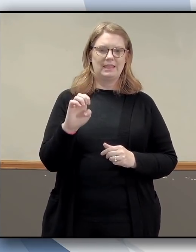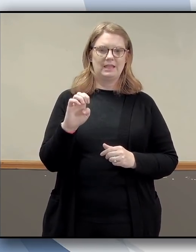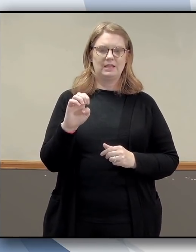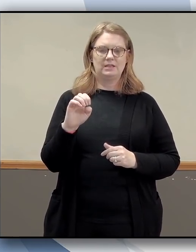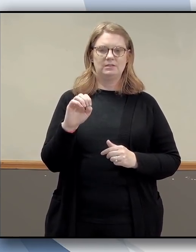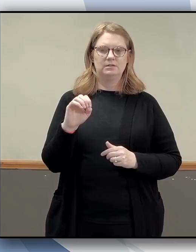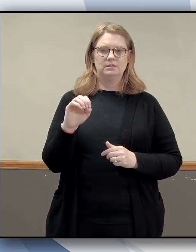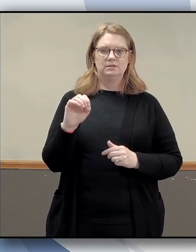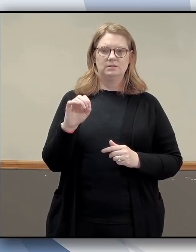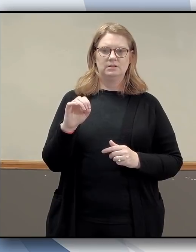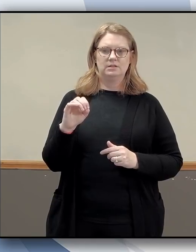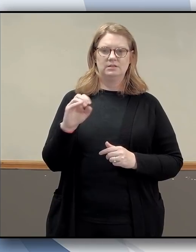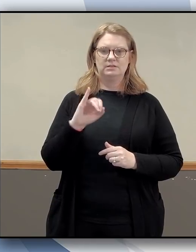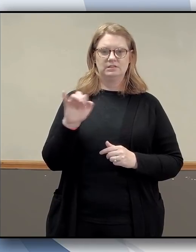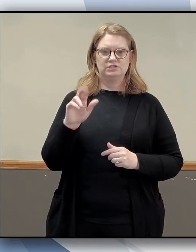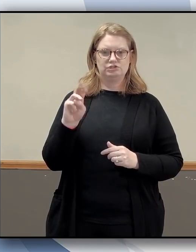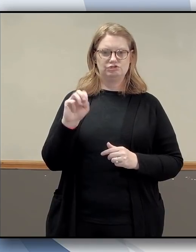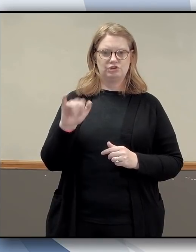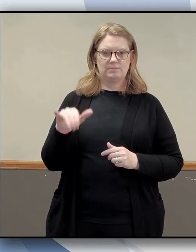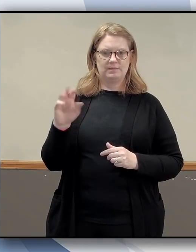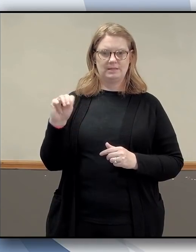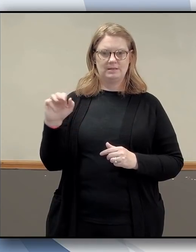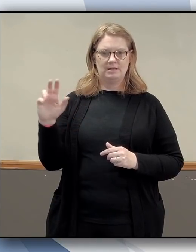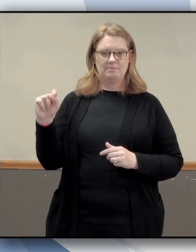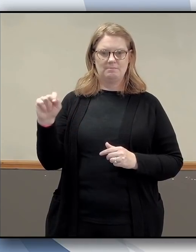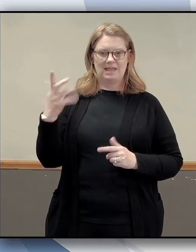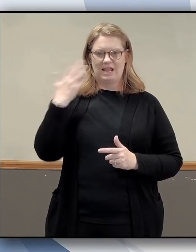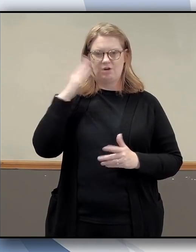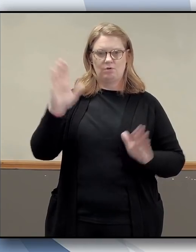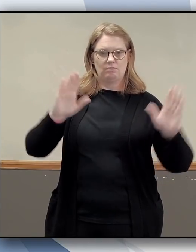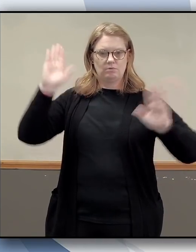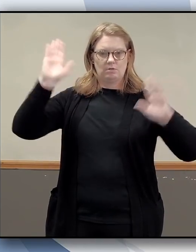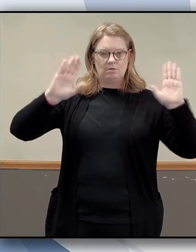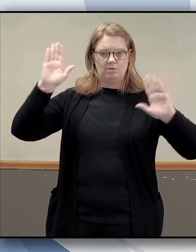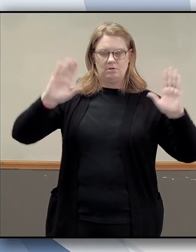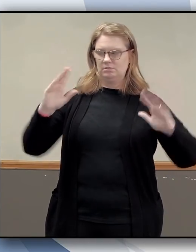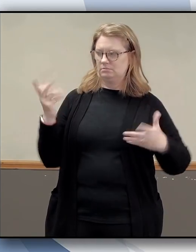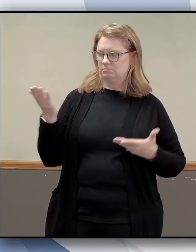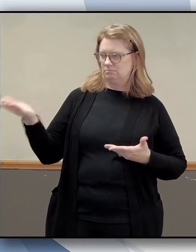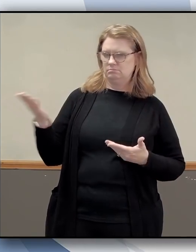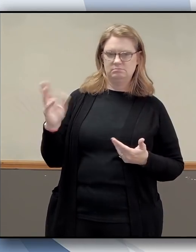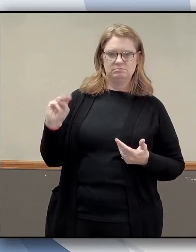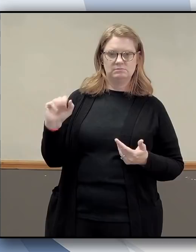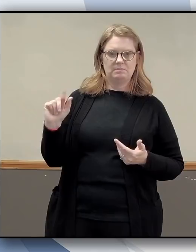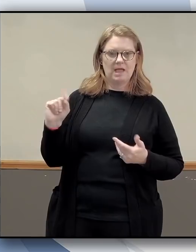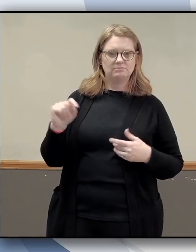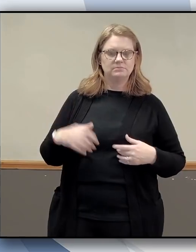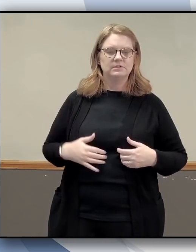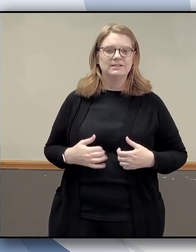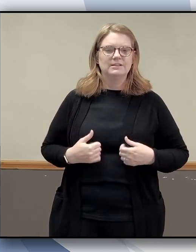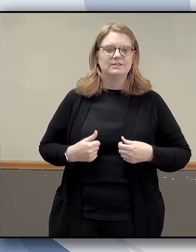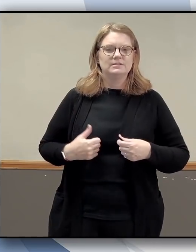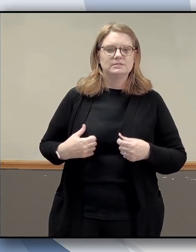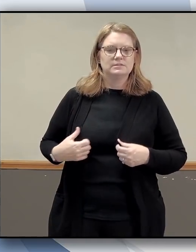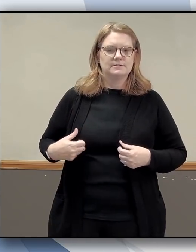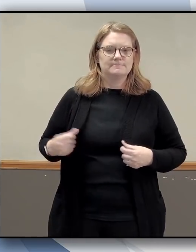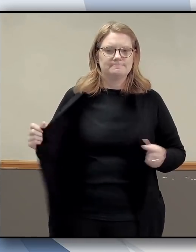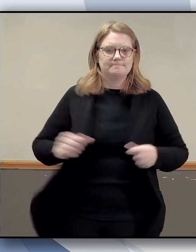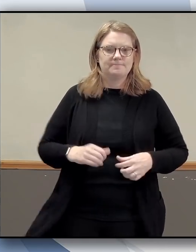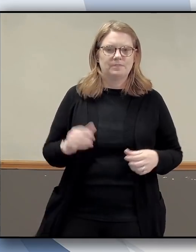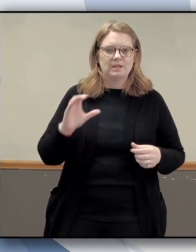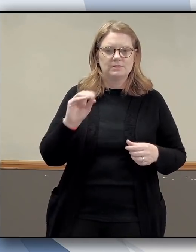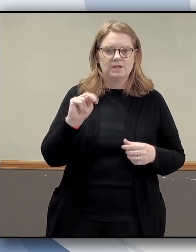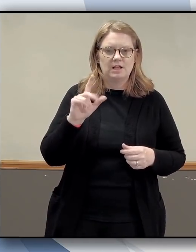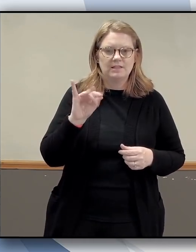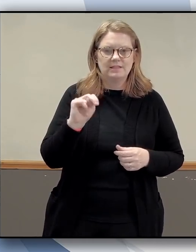it a battle between Jeremy and Matt? I don't know whose hand went up first. He's giving it to Matt. Okay, all right. So online, and then Matt.